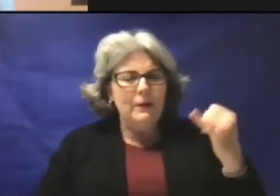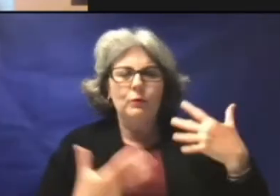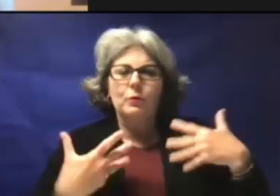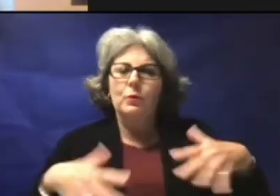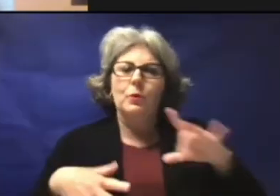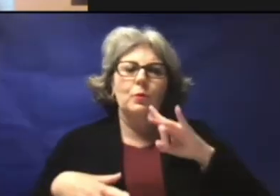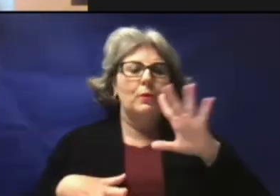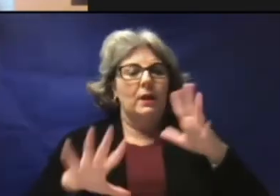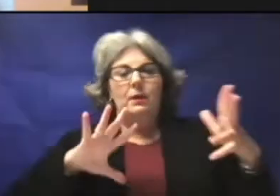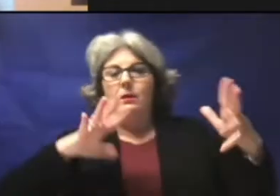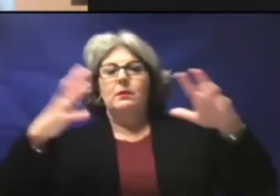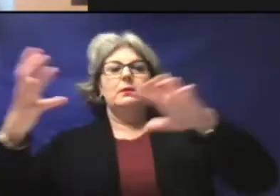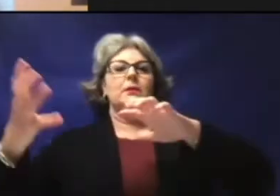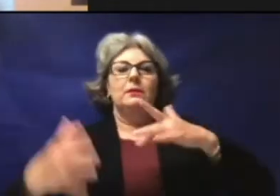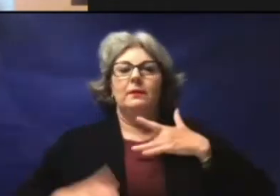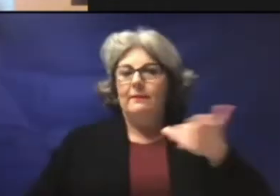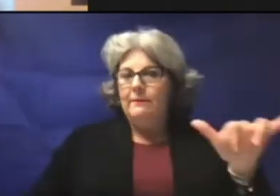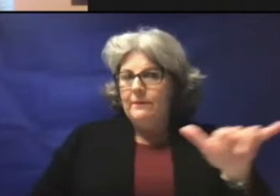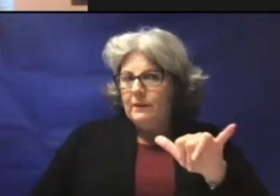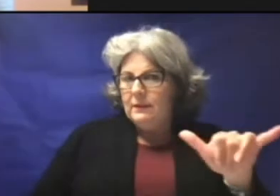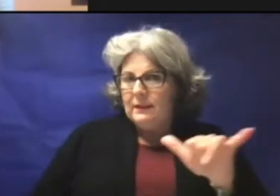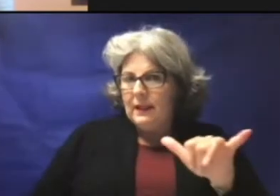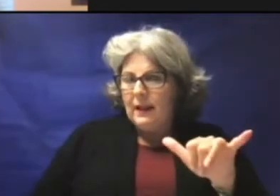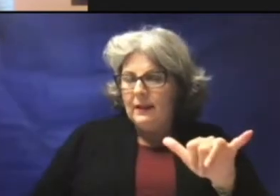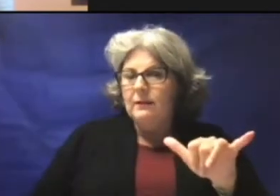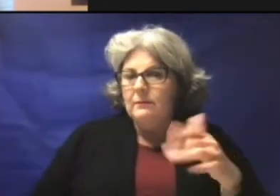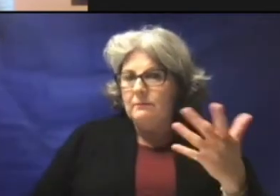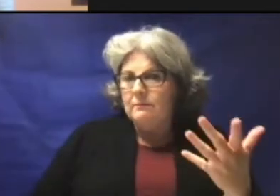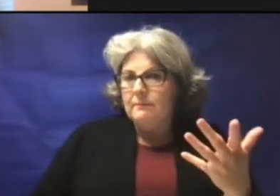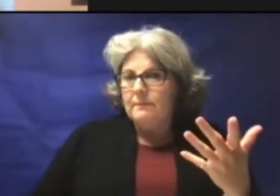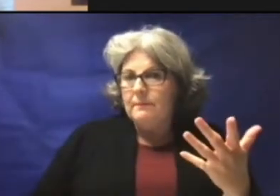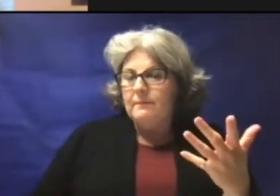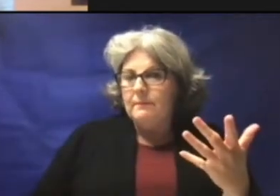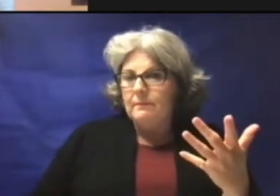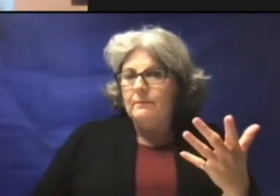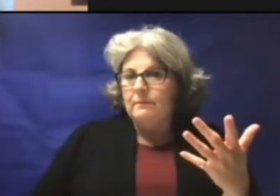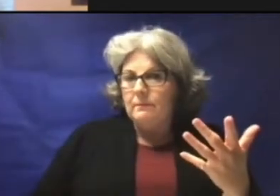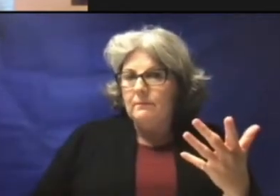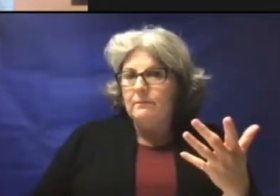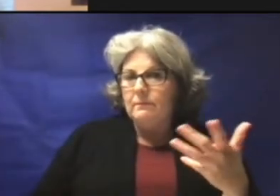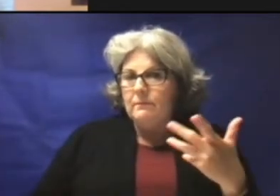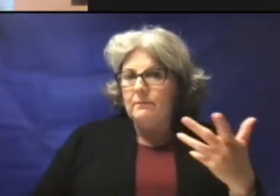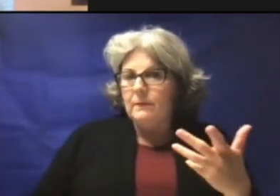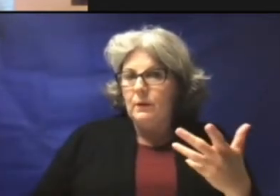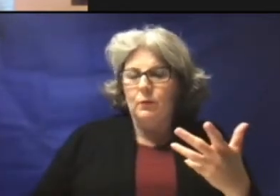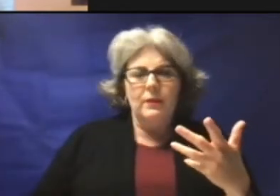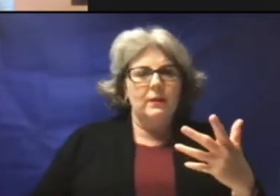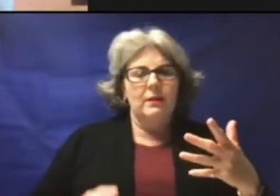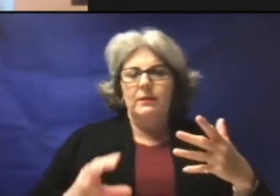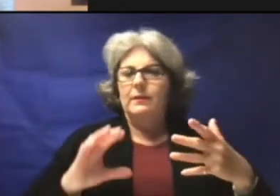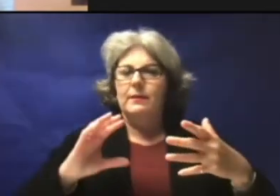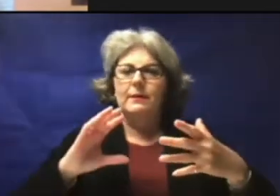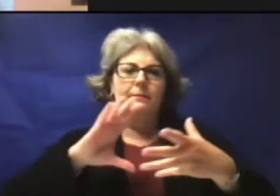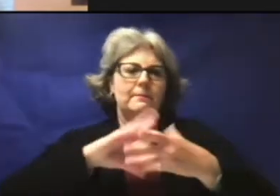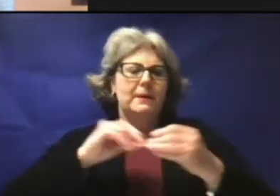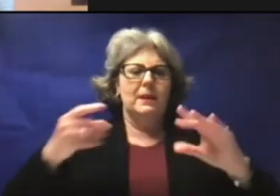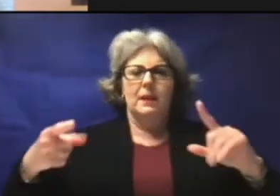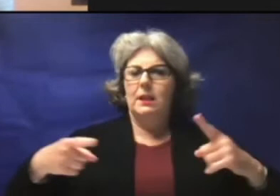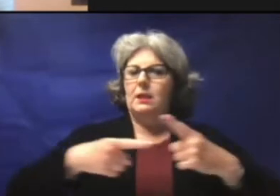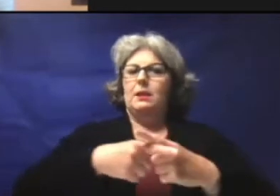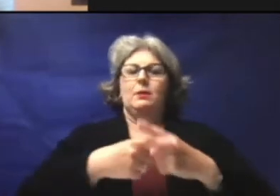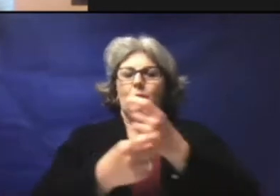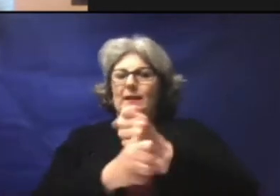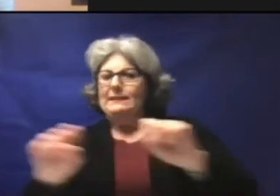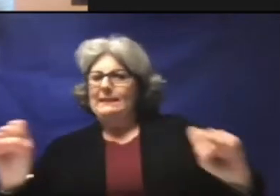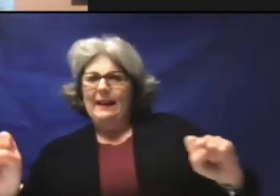incredibly disorienting it is when they're getting, mixed messages on what is safe, what is